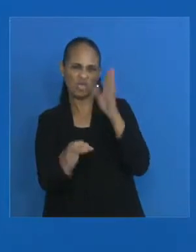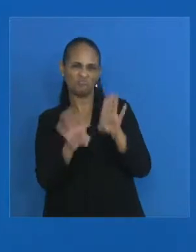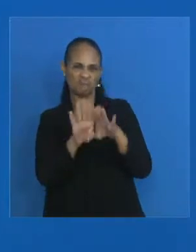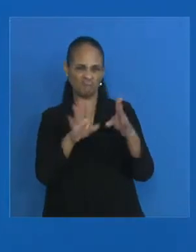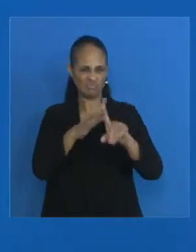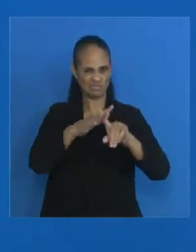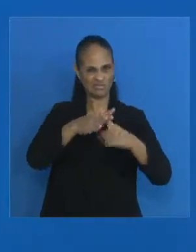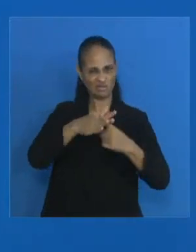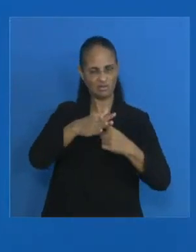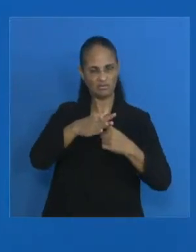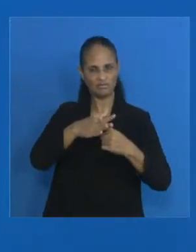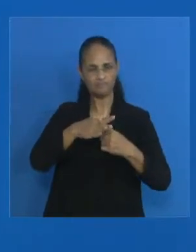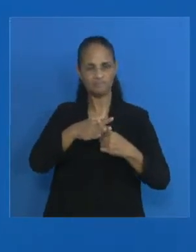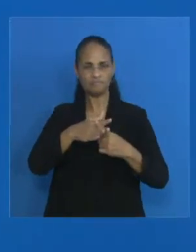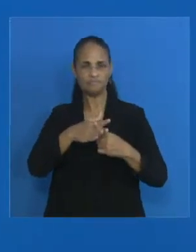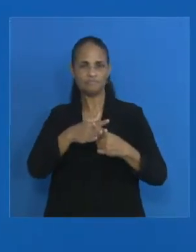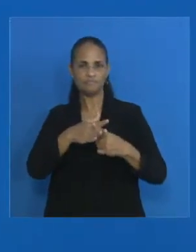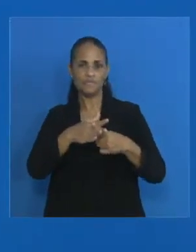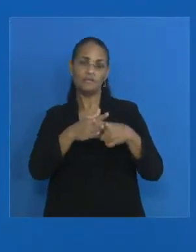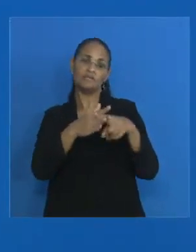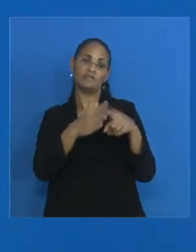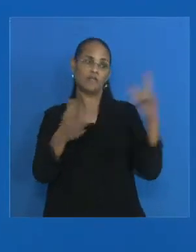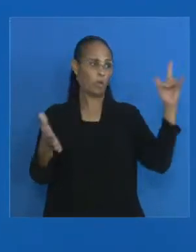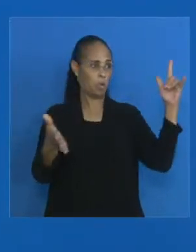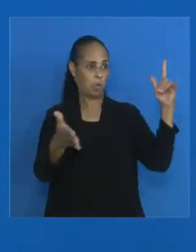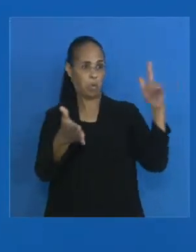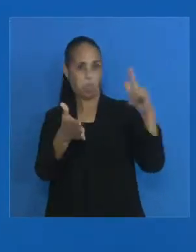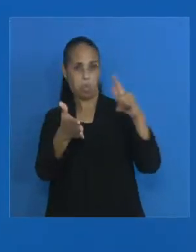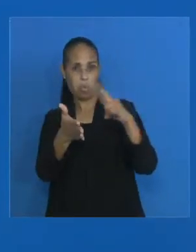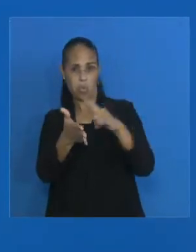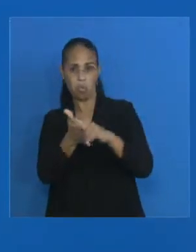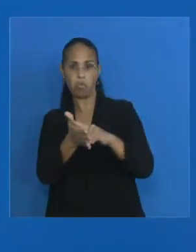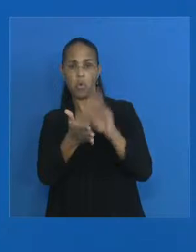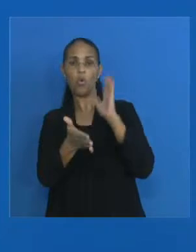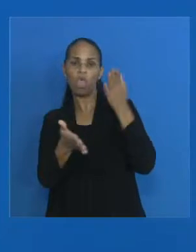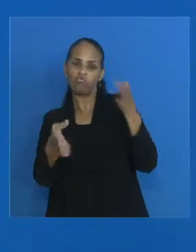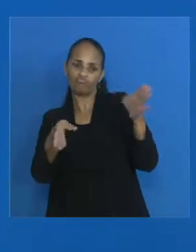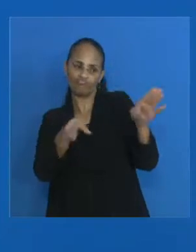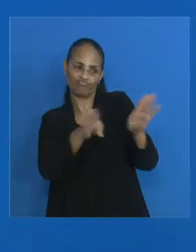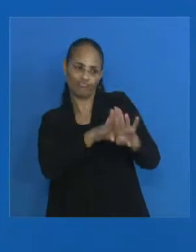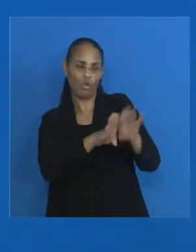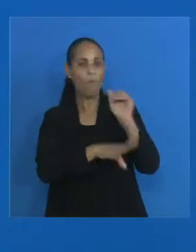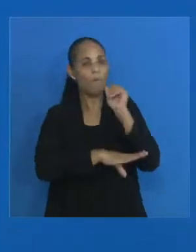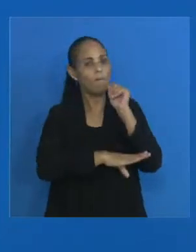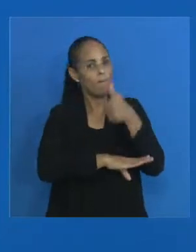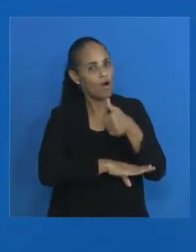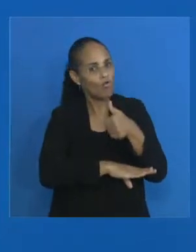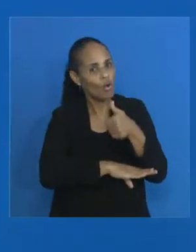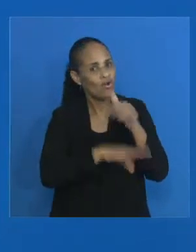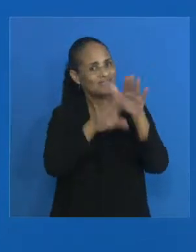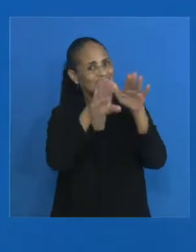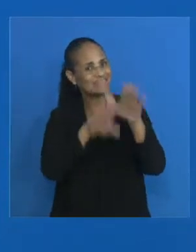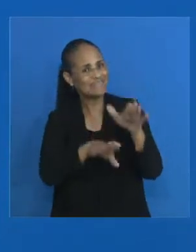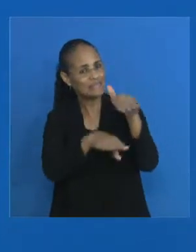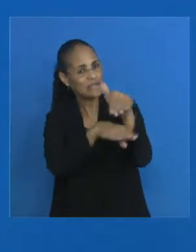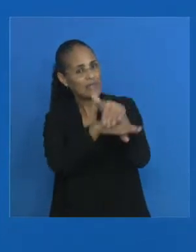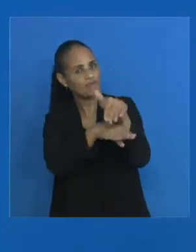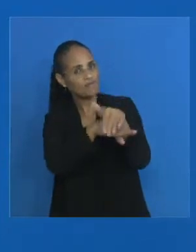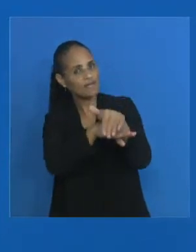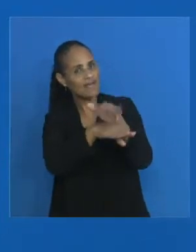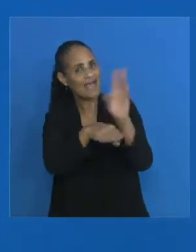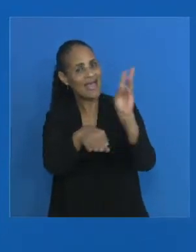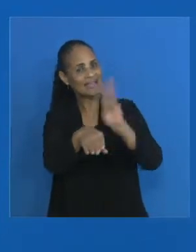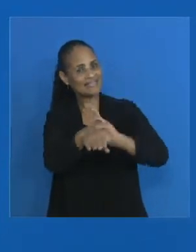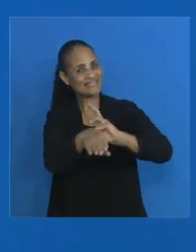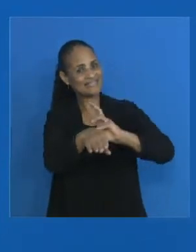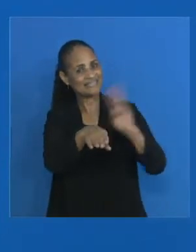of schools. The L.F. Wade International Airport will close tomorrow, Sunday evening at